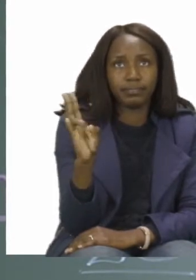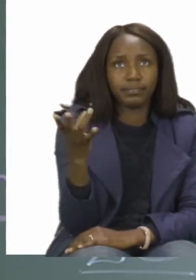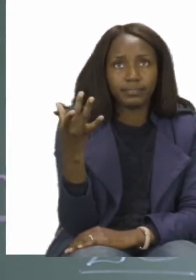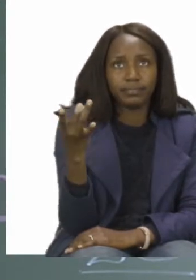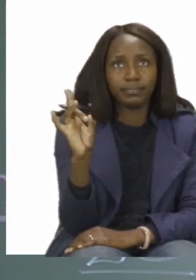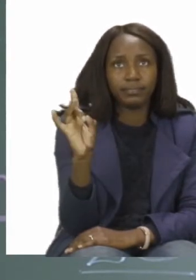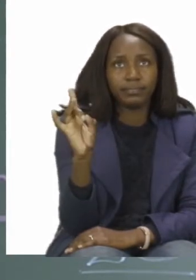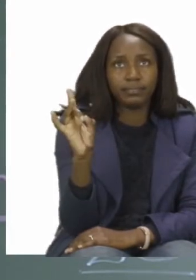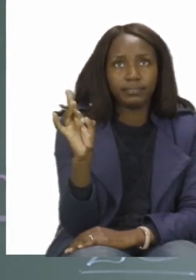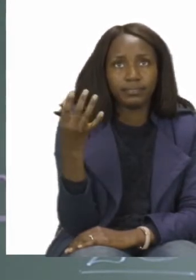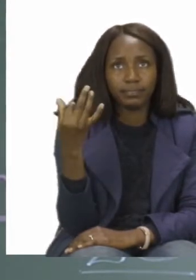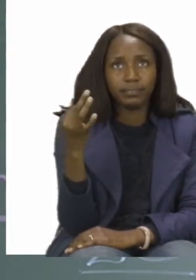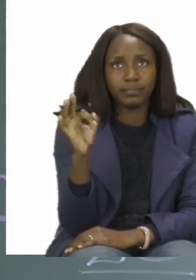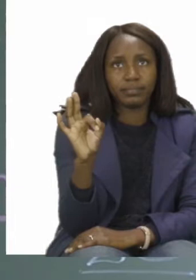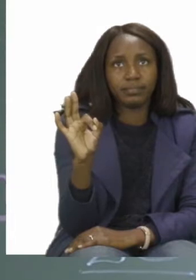7, 8,